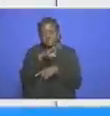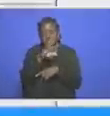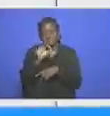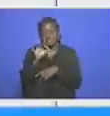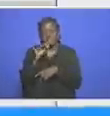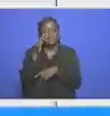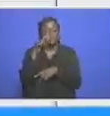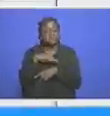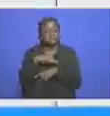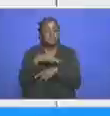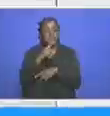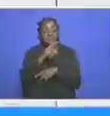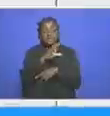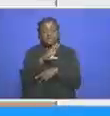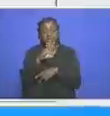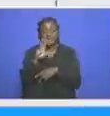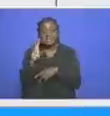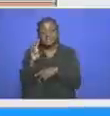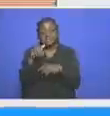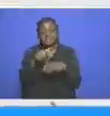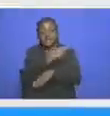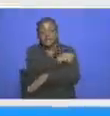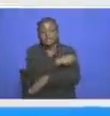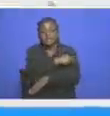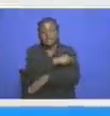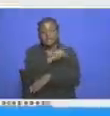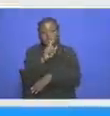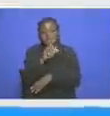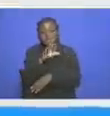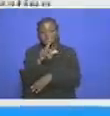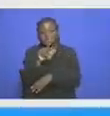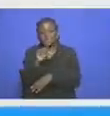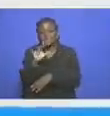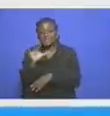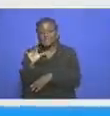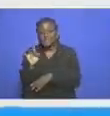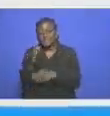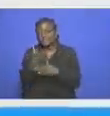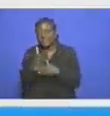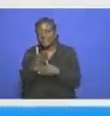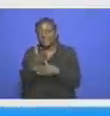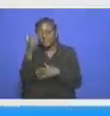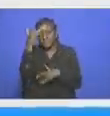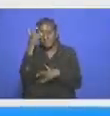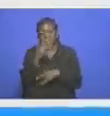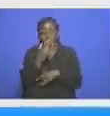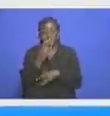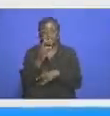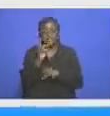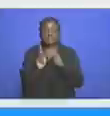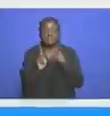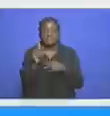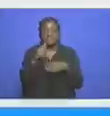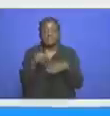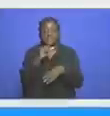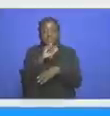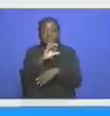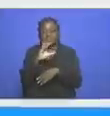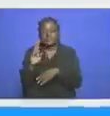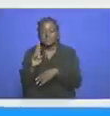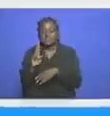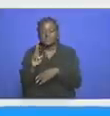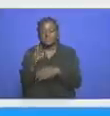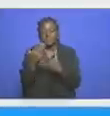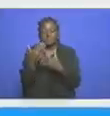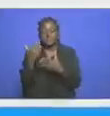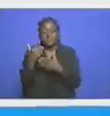are 146 hospitalized cases, 128 moderately ill, and 18 patients in intensive care. The previous